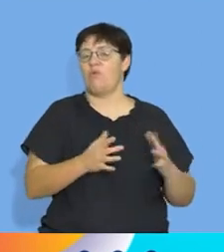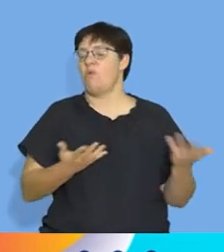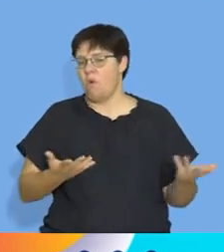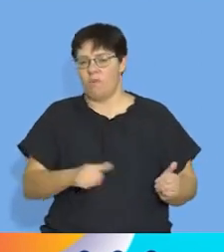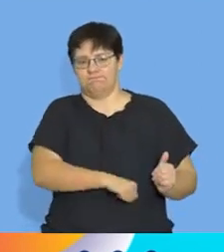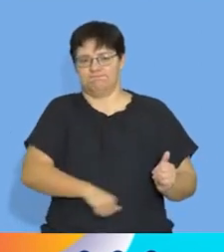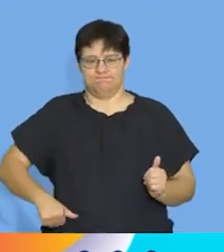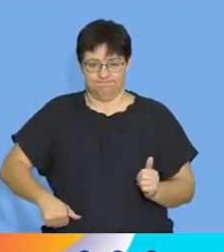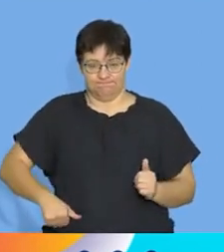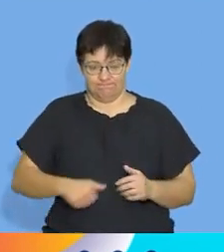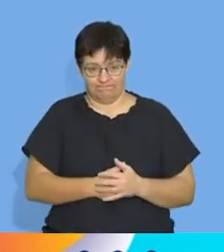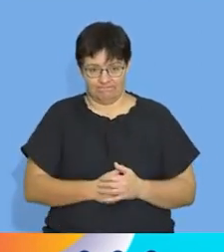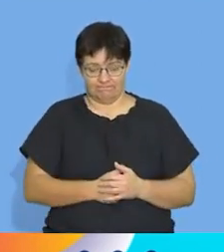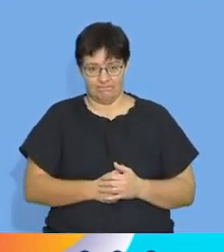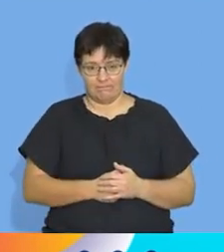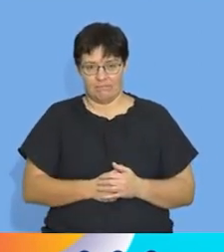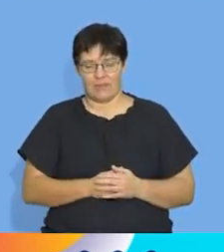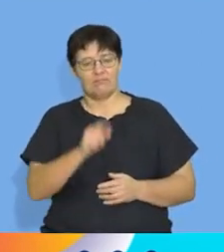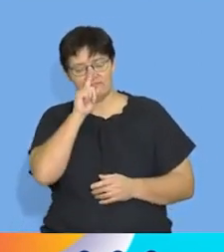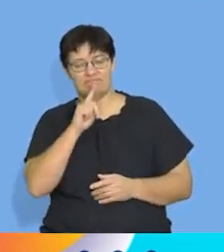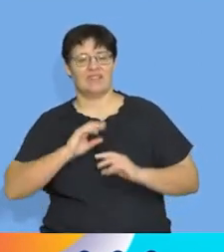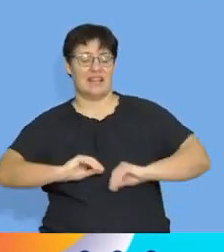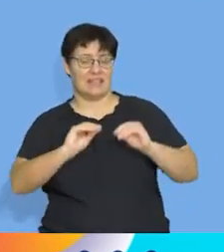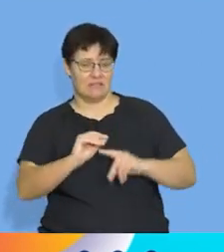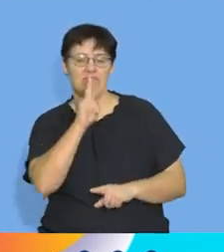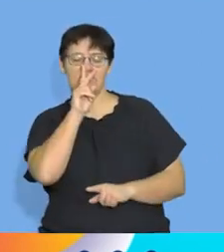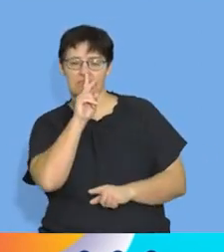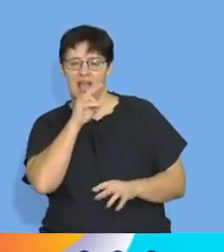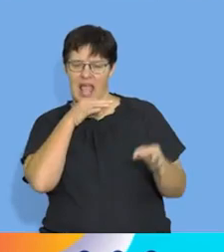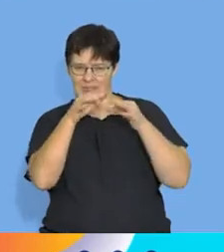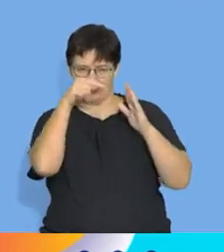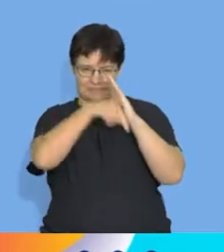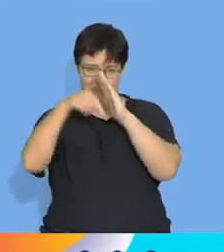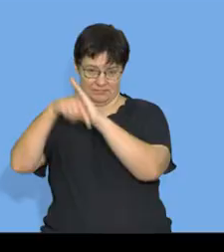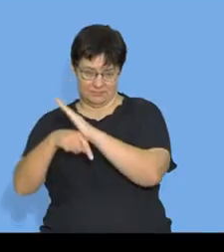through a C-section. Let's get into the lesson and try and unpack that.